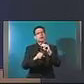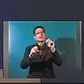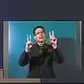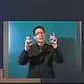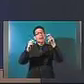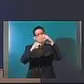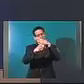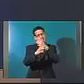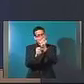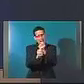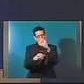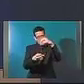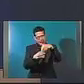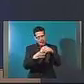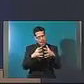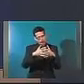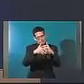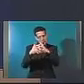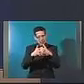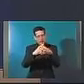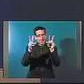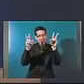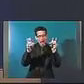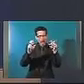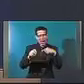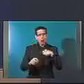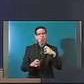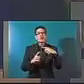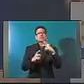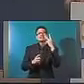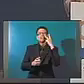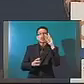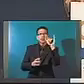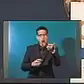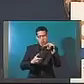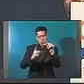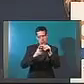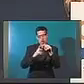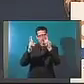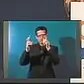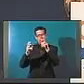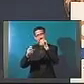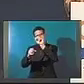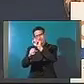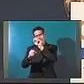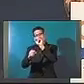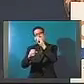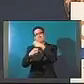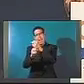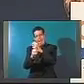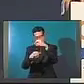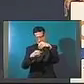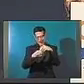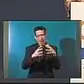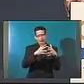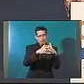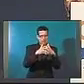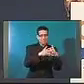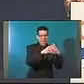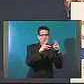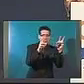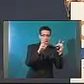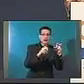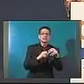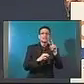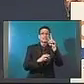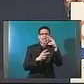in America. I want to see those words. Made in America.